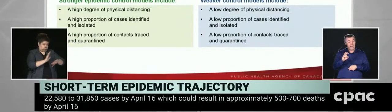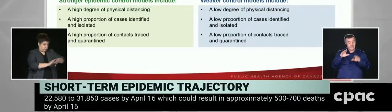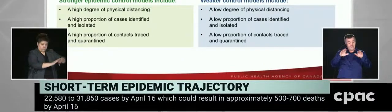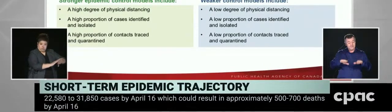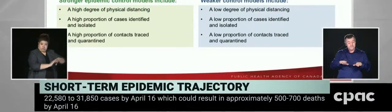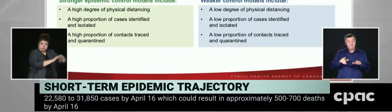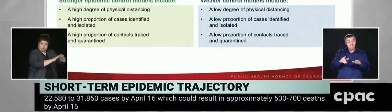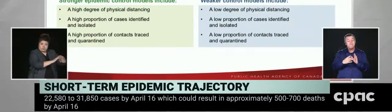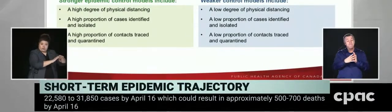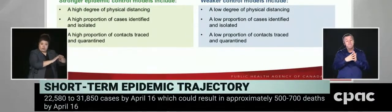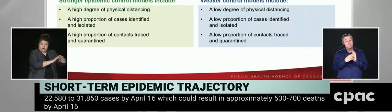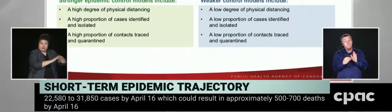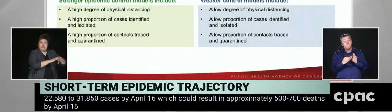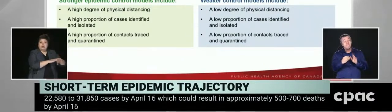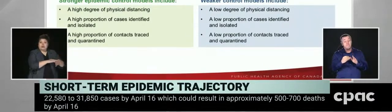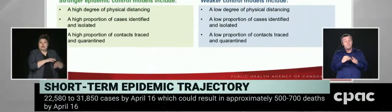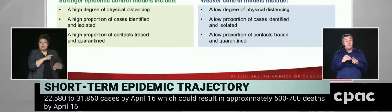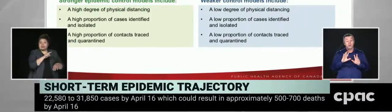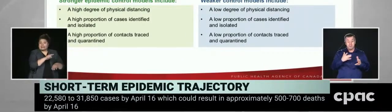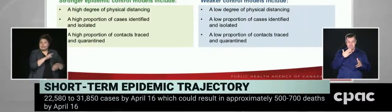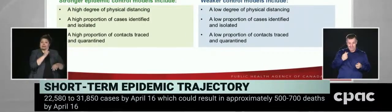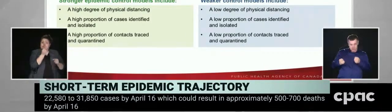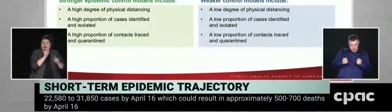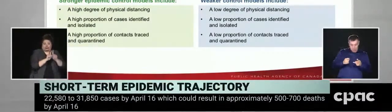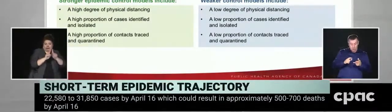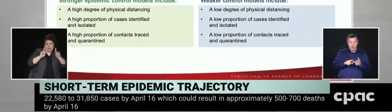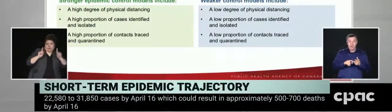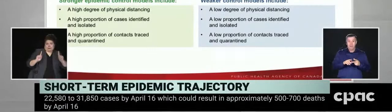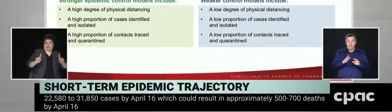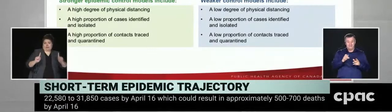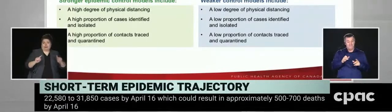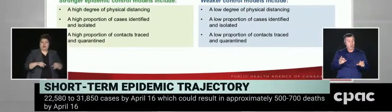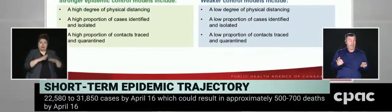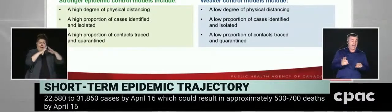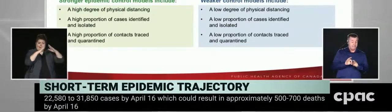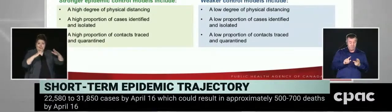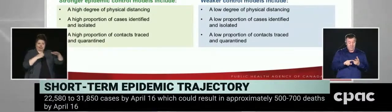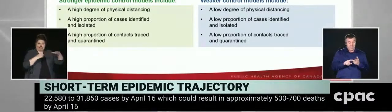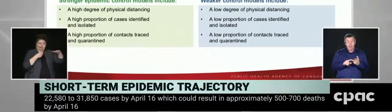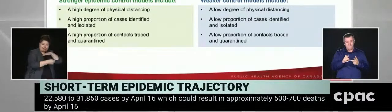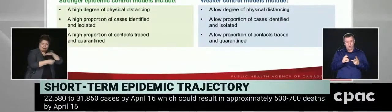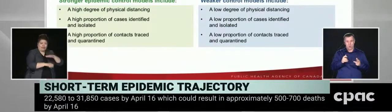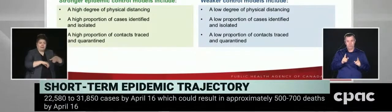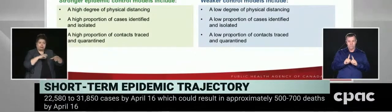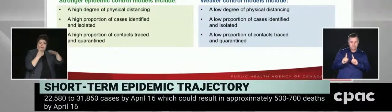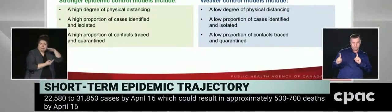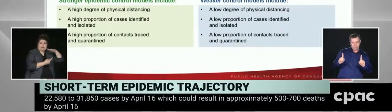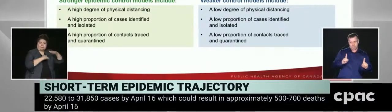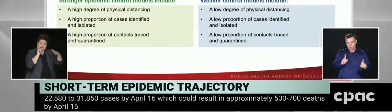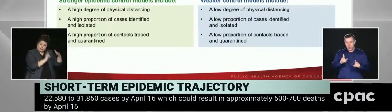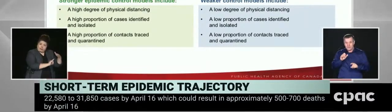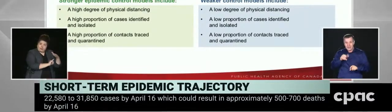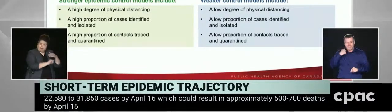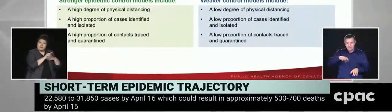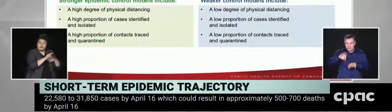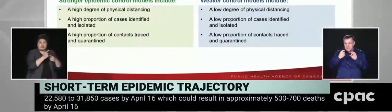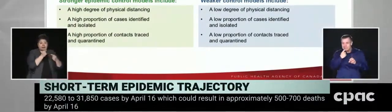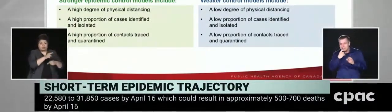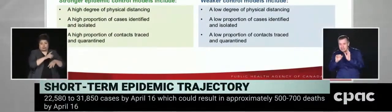of physical distancing, a high proportion of cases identified, and a high proportion of contacts traced and